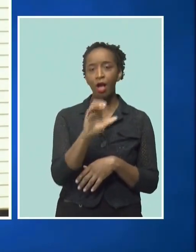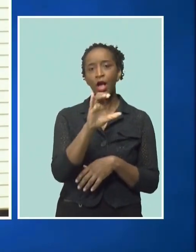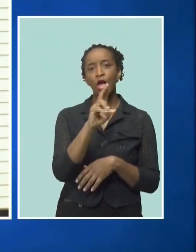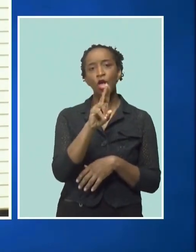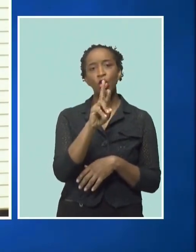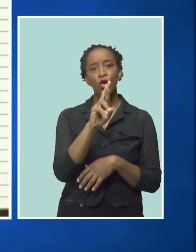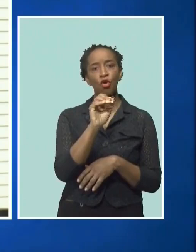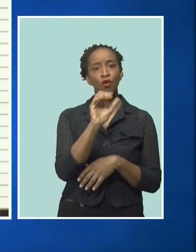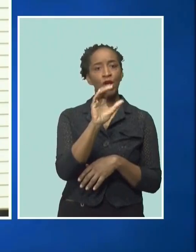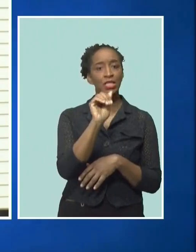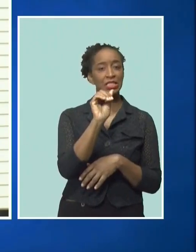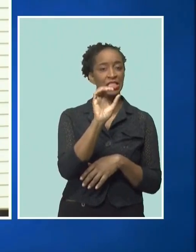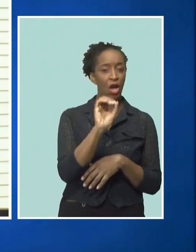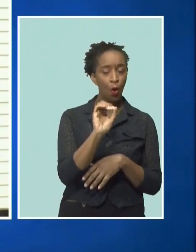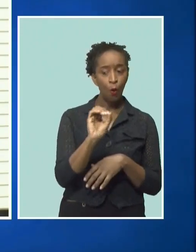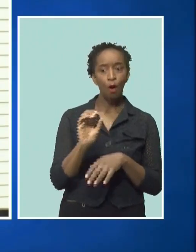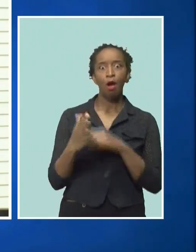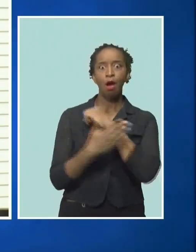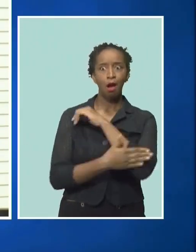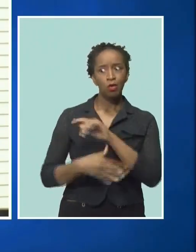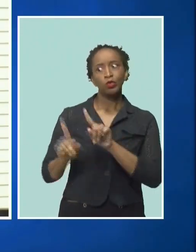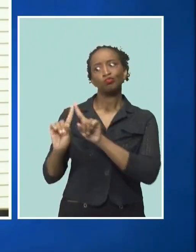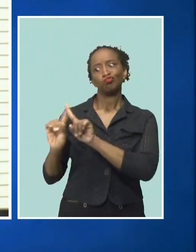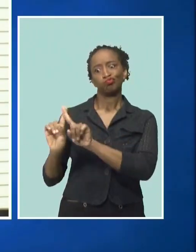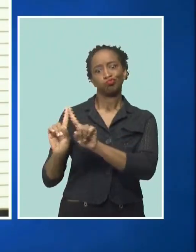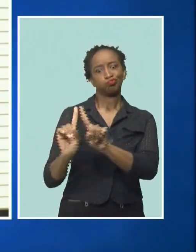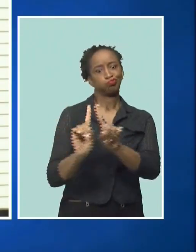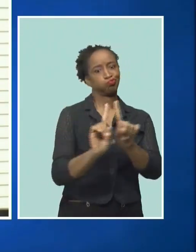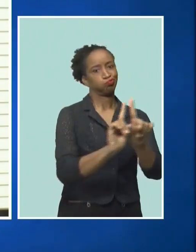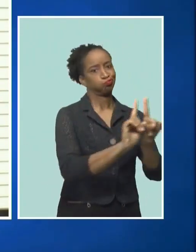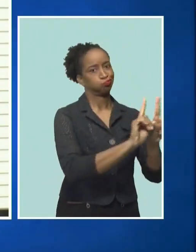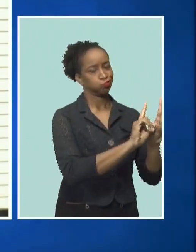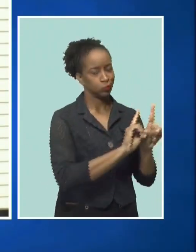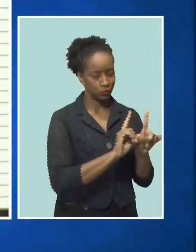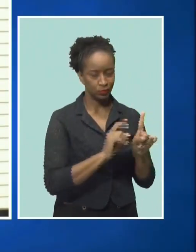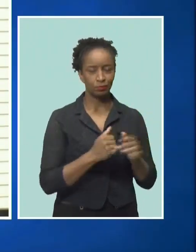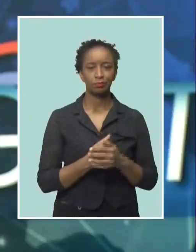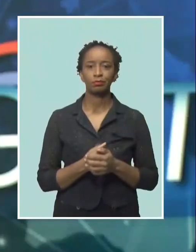of the international and the global feel of the festival.